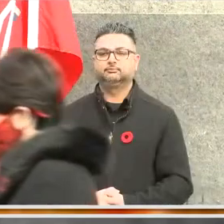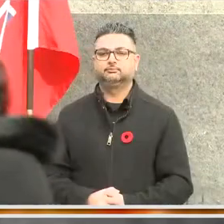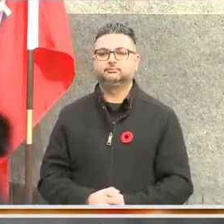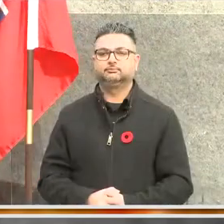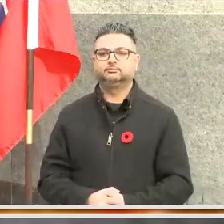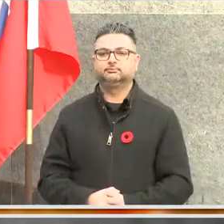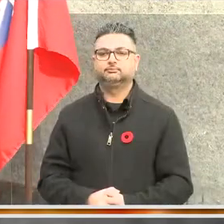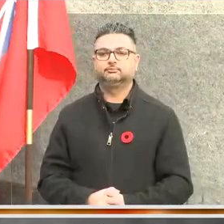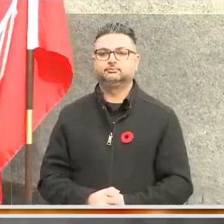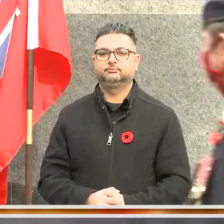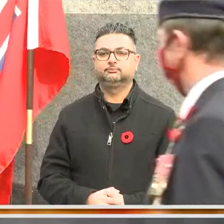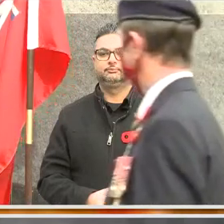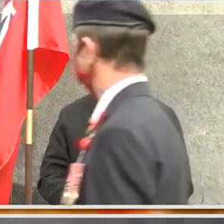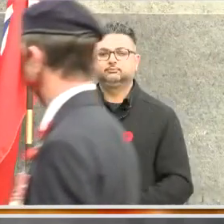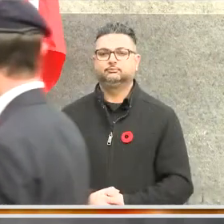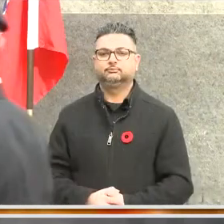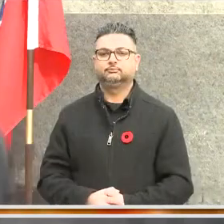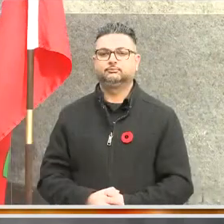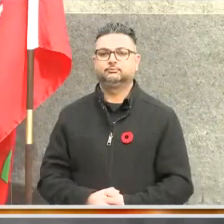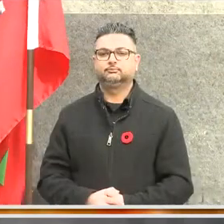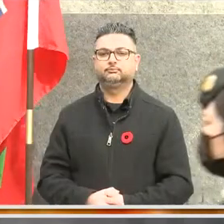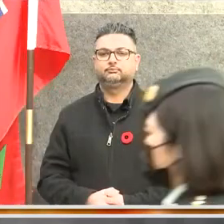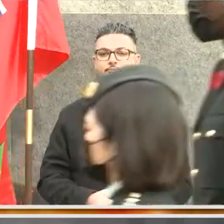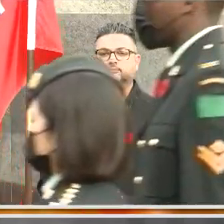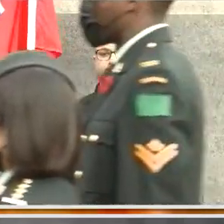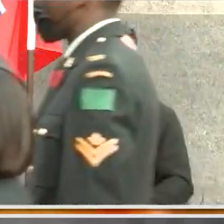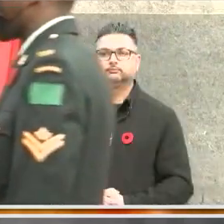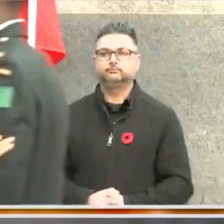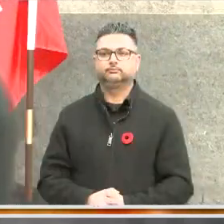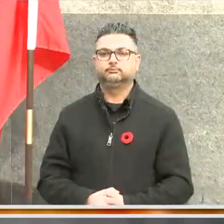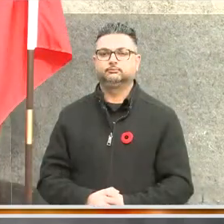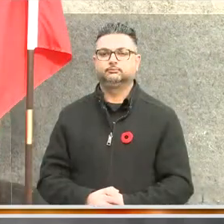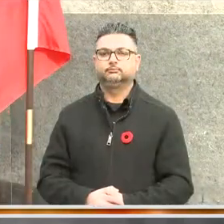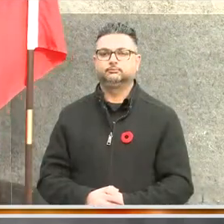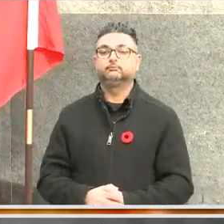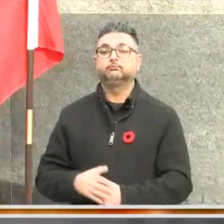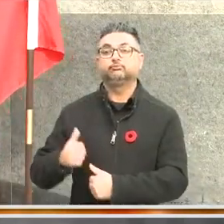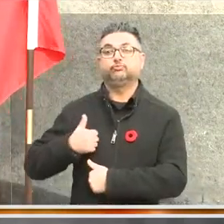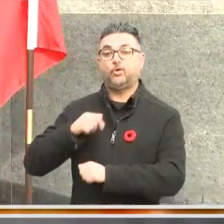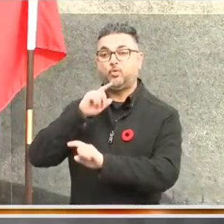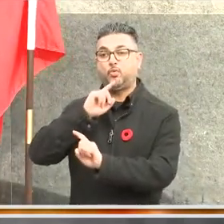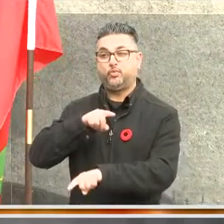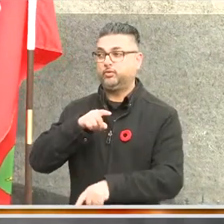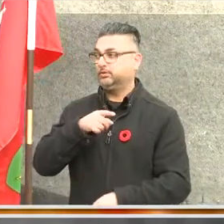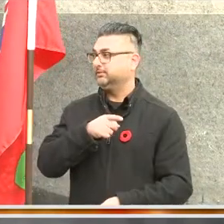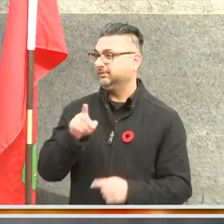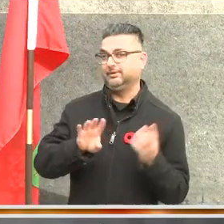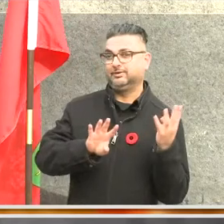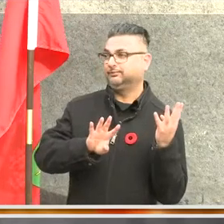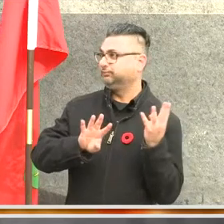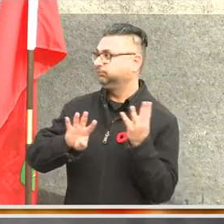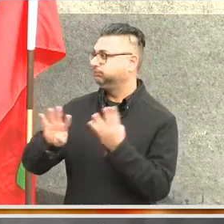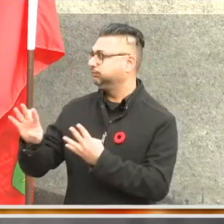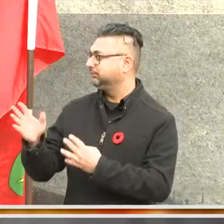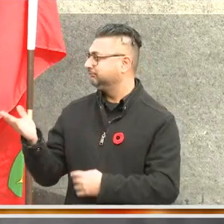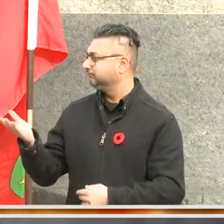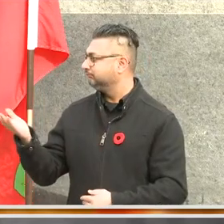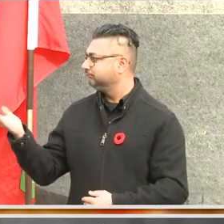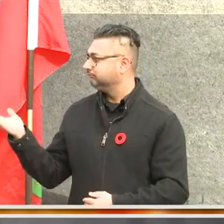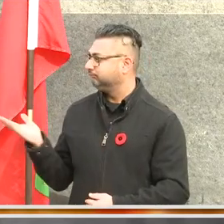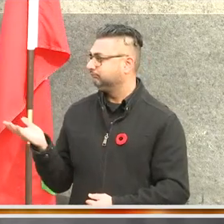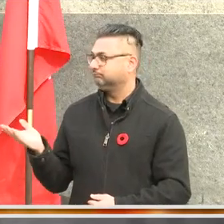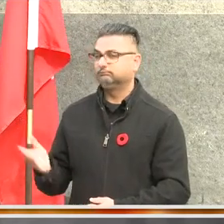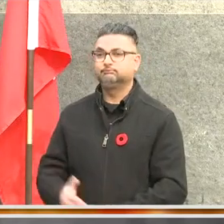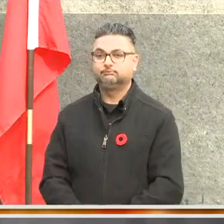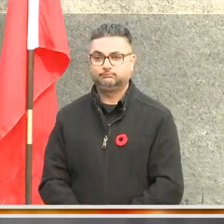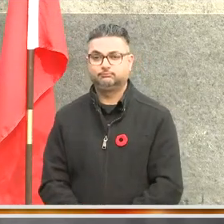Canadian Division, Commandant de la 4e Division du Canada, Ontario, Regional Chief Glenn Hare, Chiefs